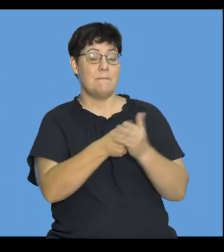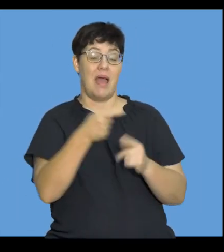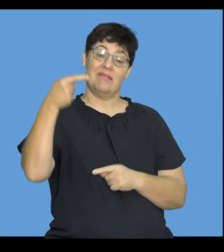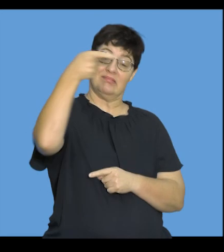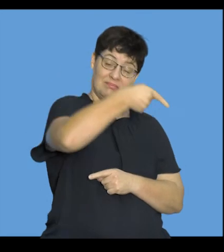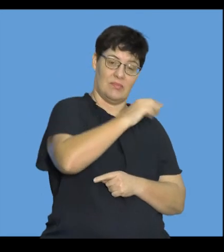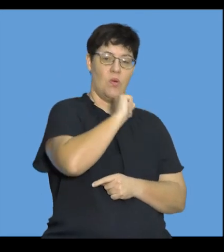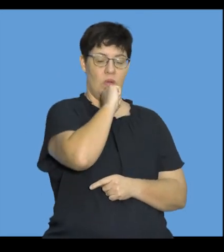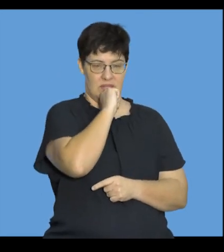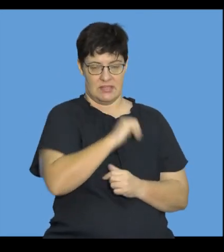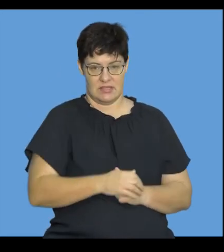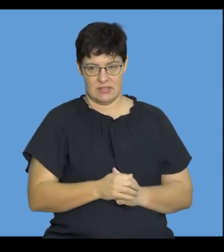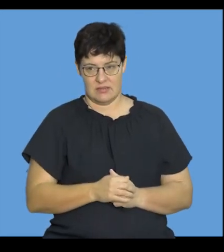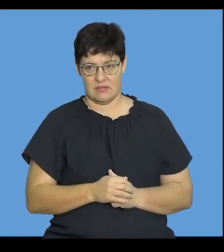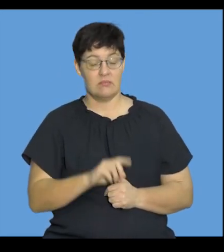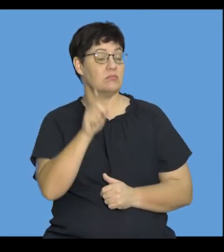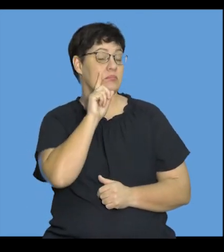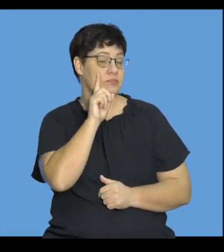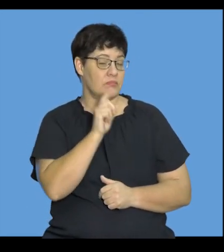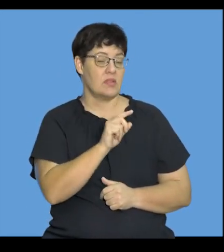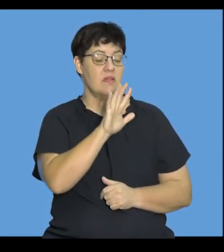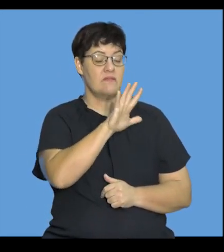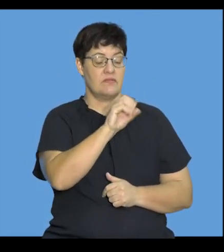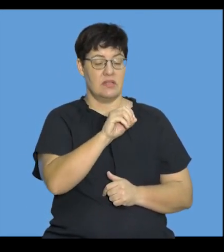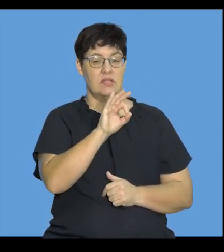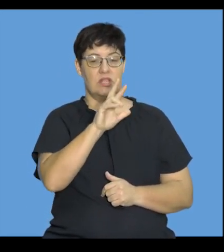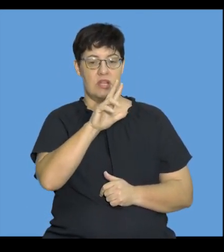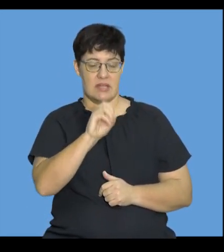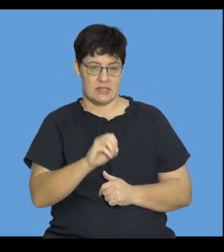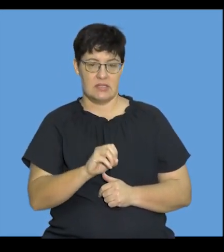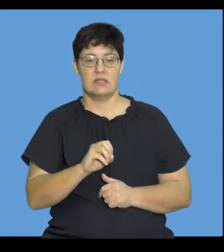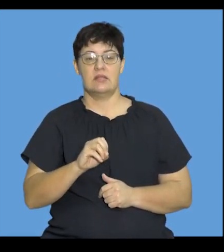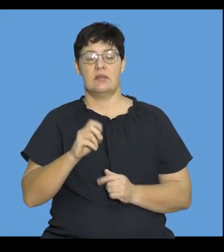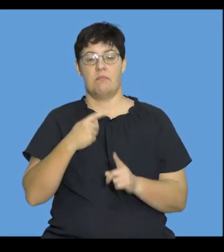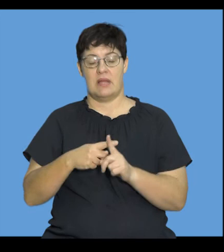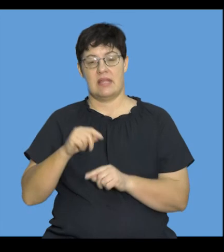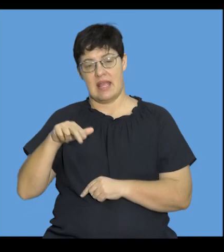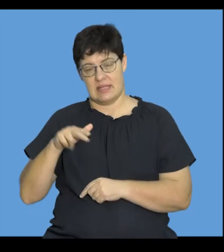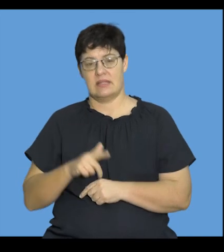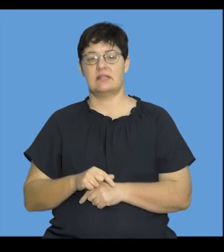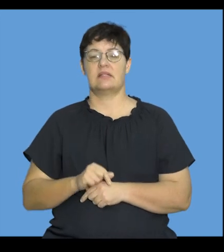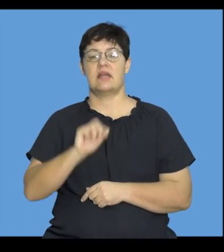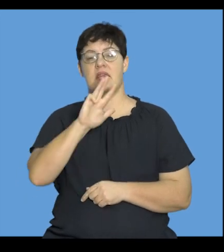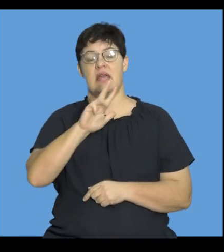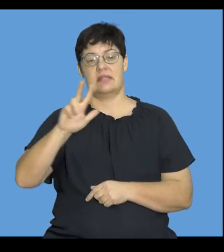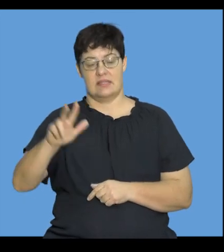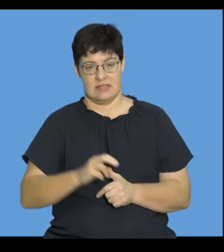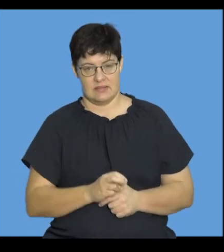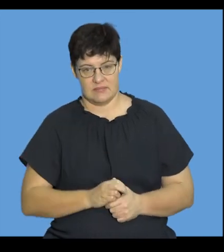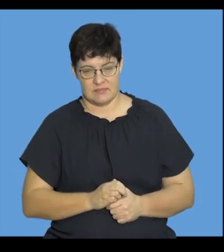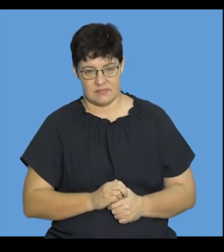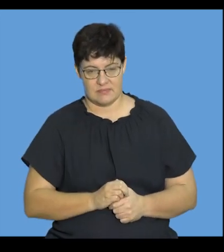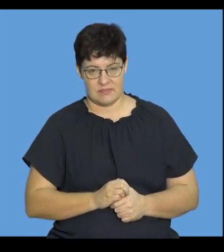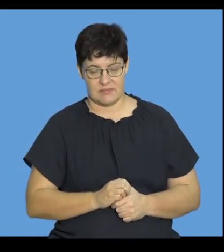Do we get the 98%? Let's check. 50 plus 30 is 80, plus the 18 will give you